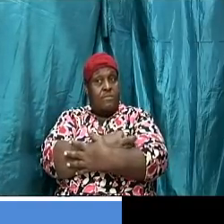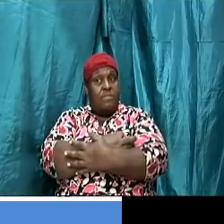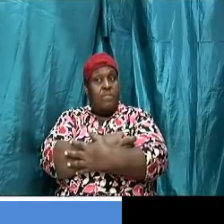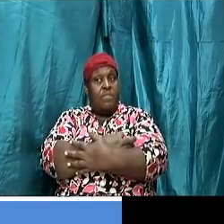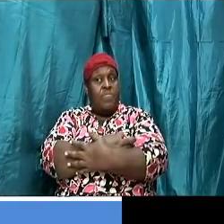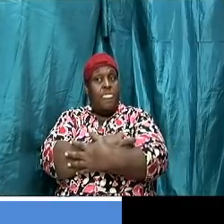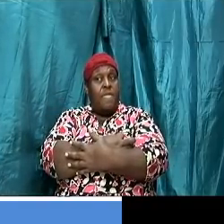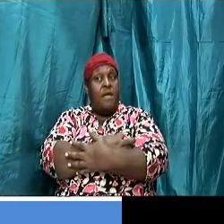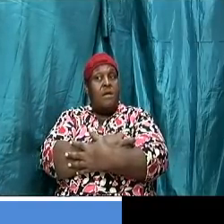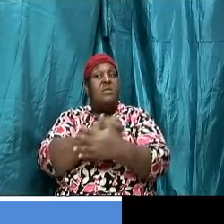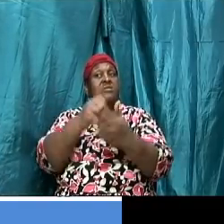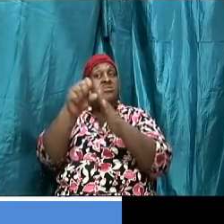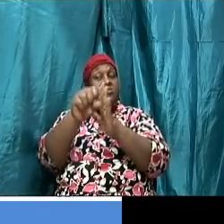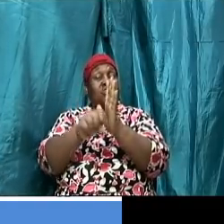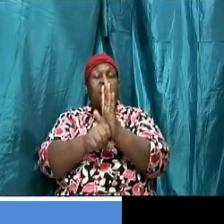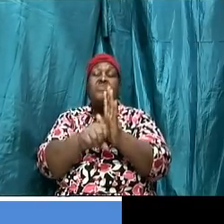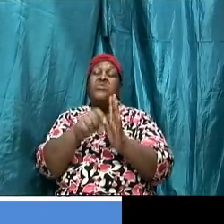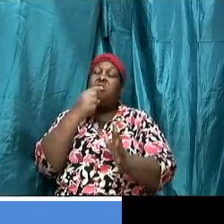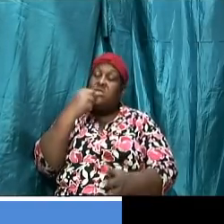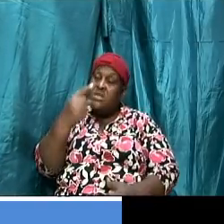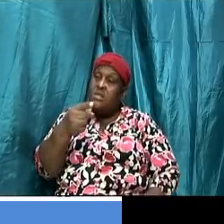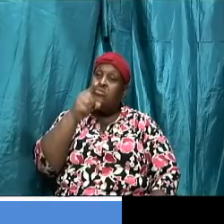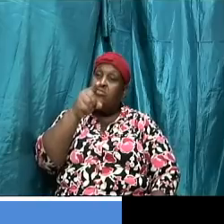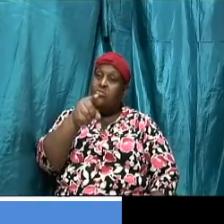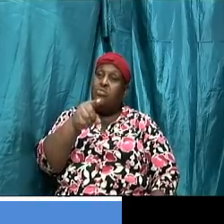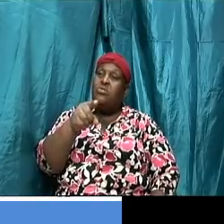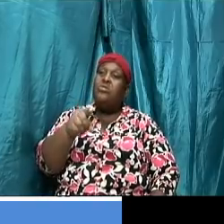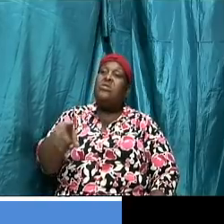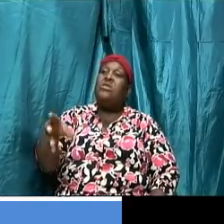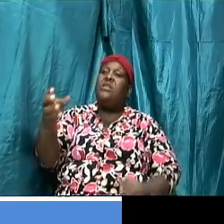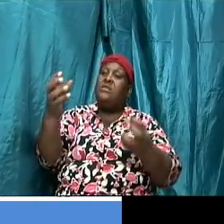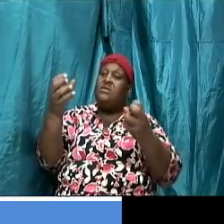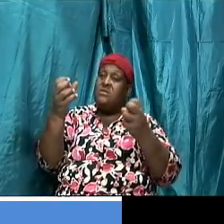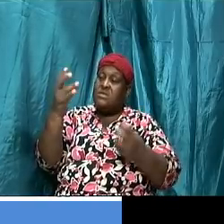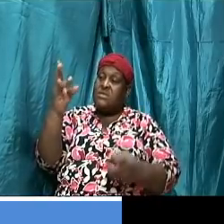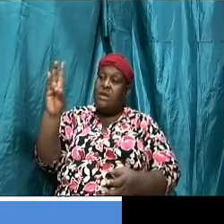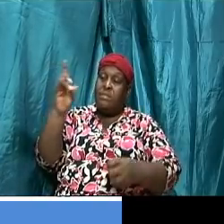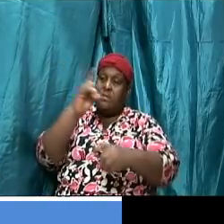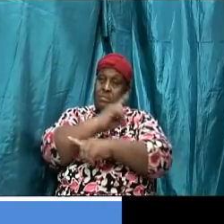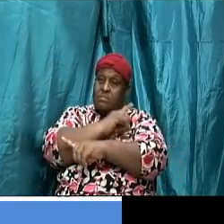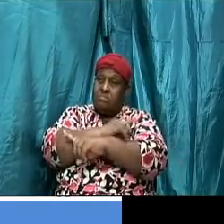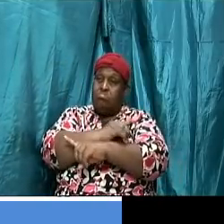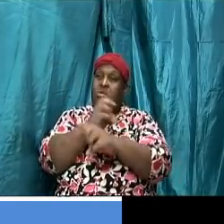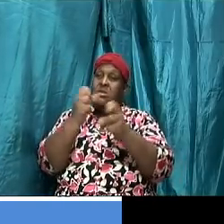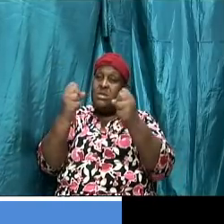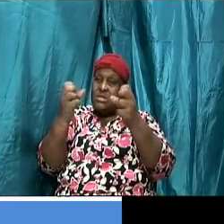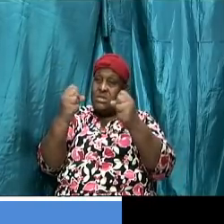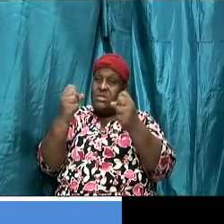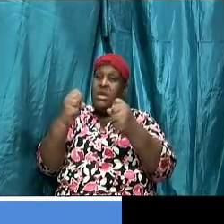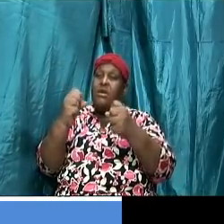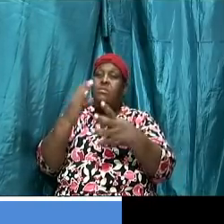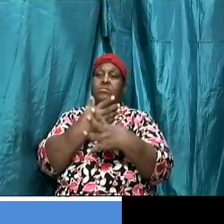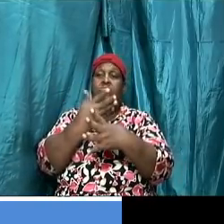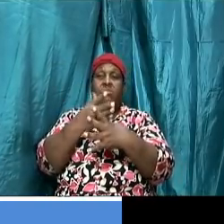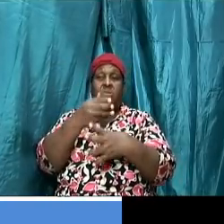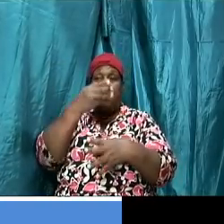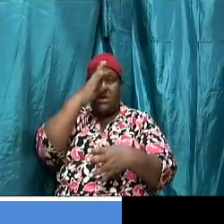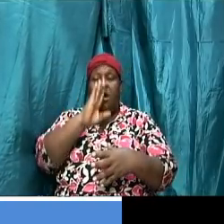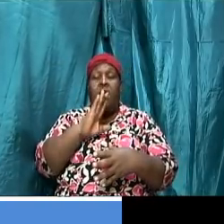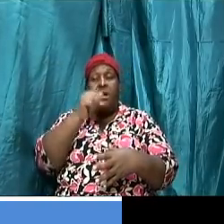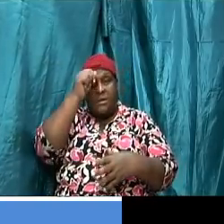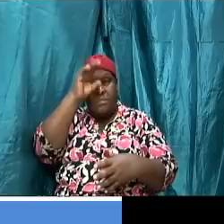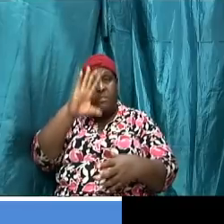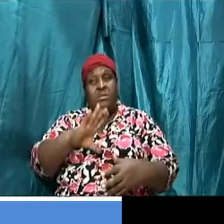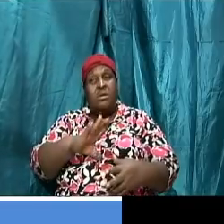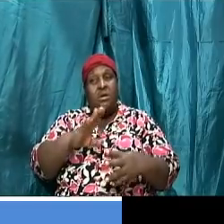the sign of the perpetual covenant that God had. Amen. Look at another scripture. Ezekiel chapter